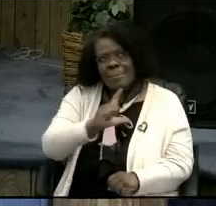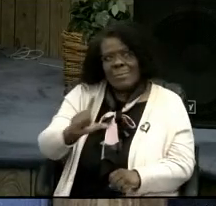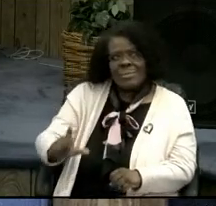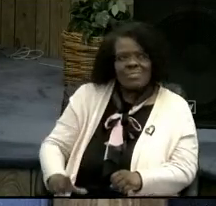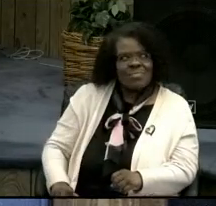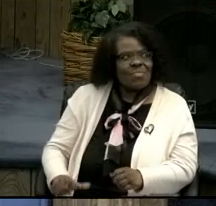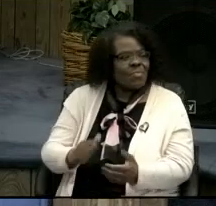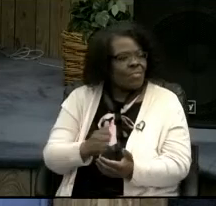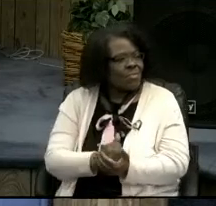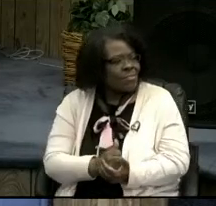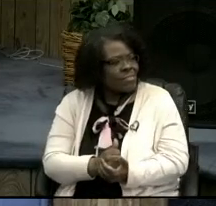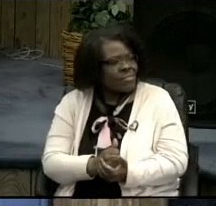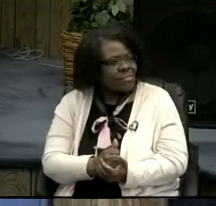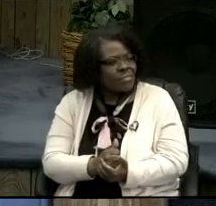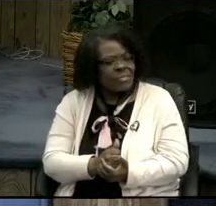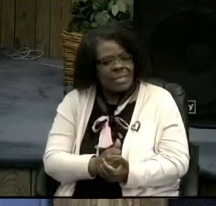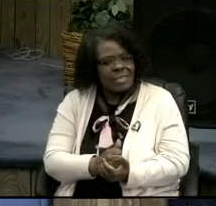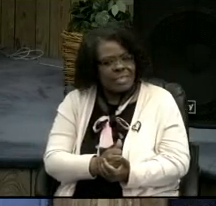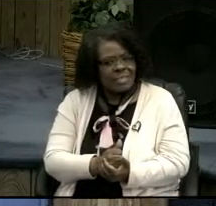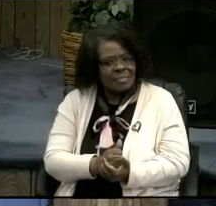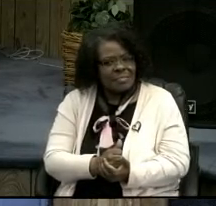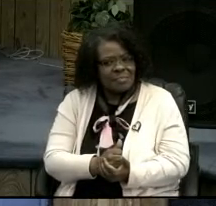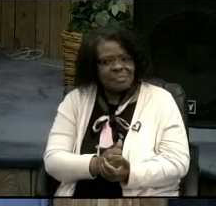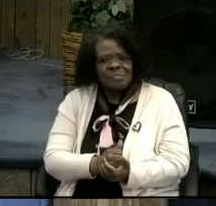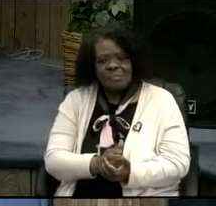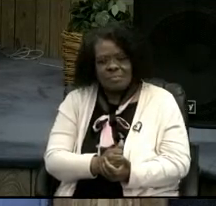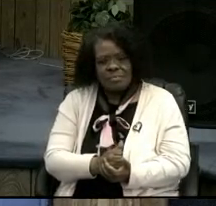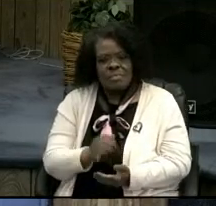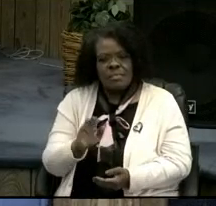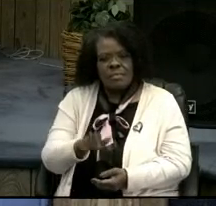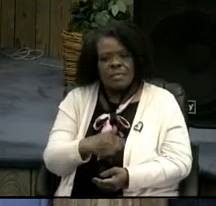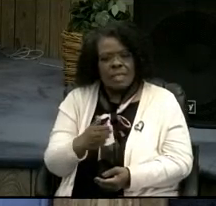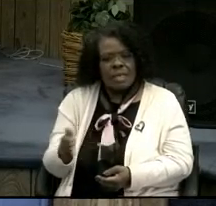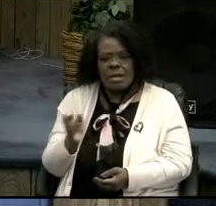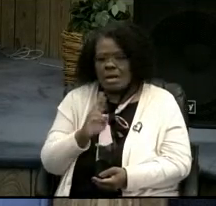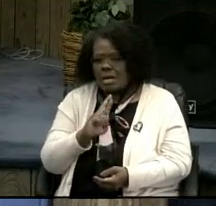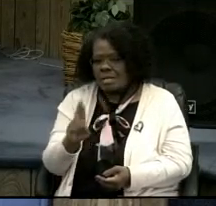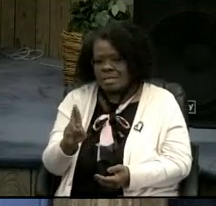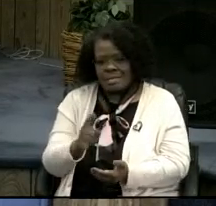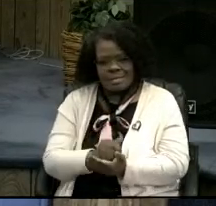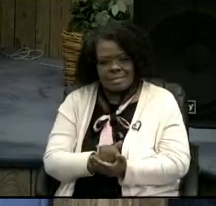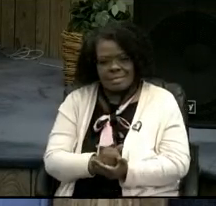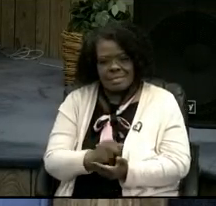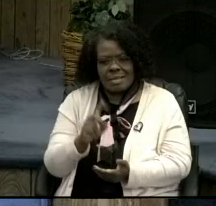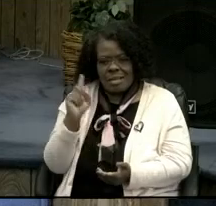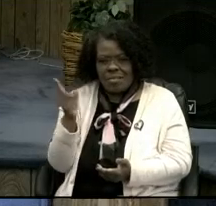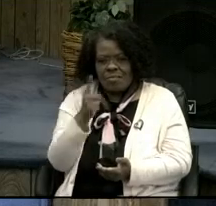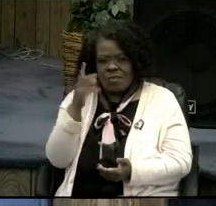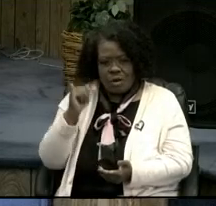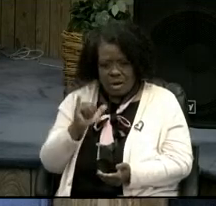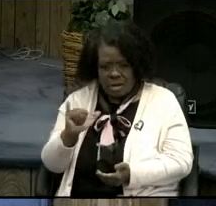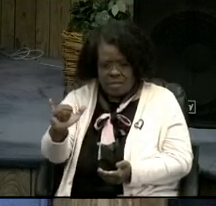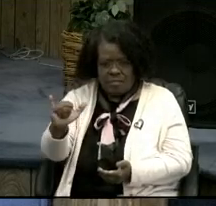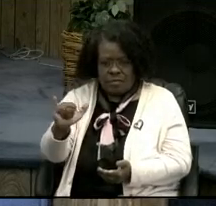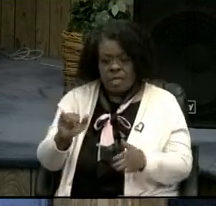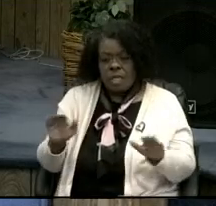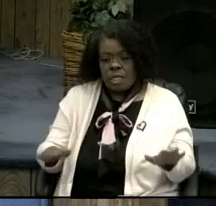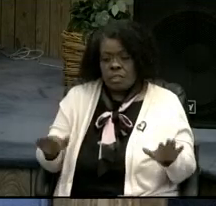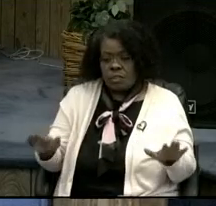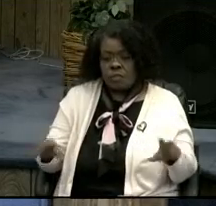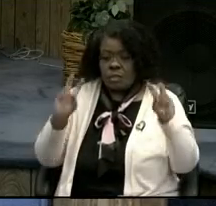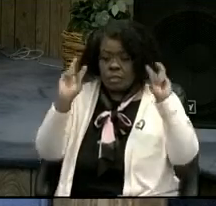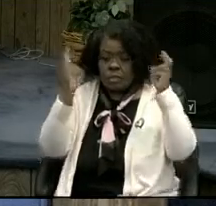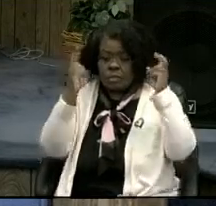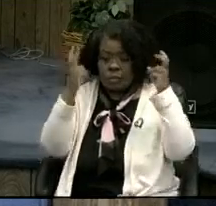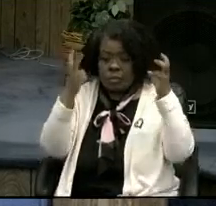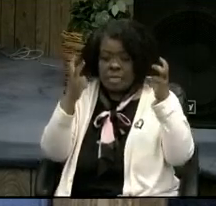forsaketh not his saints. They are preserved forever, but the seed of the wicked shall he cut off. Let us all stand for the